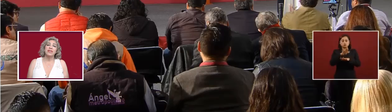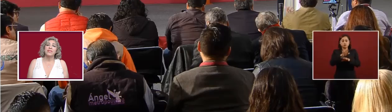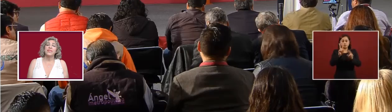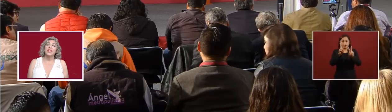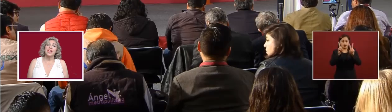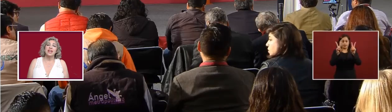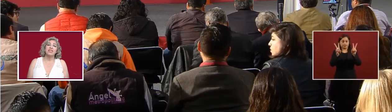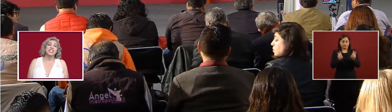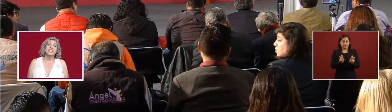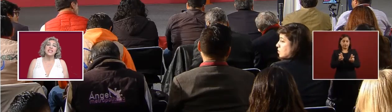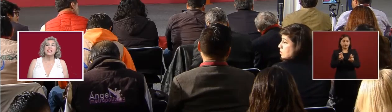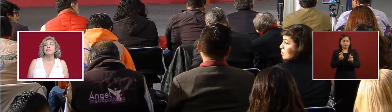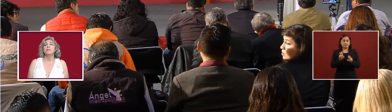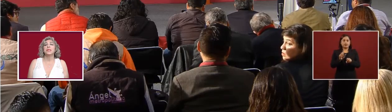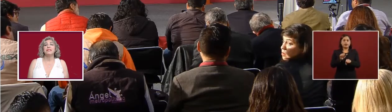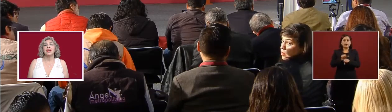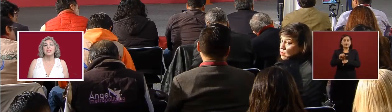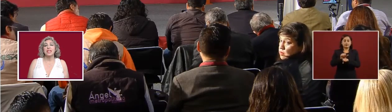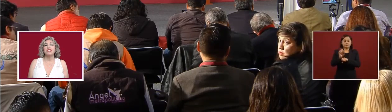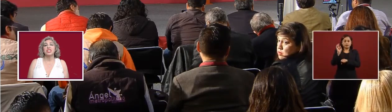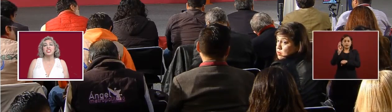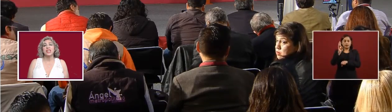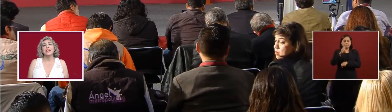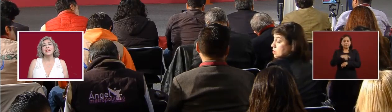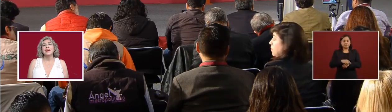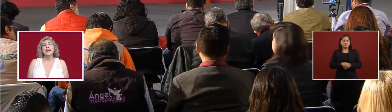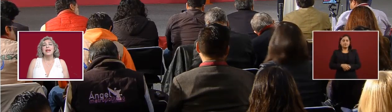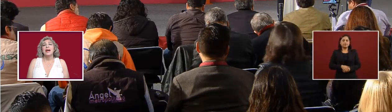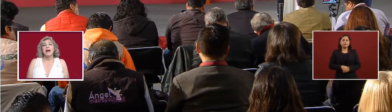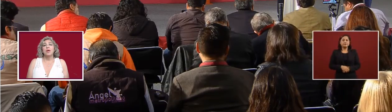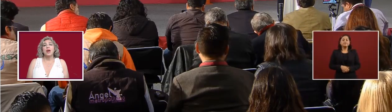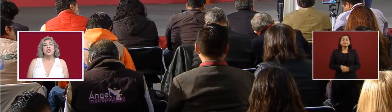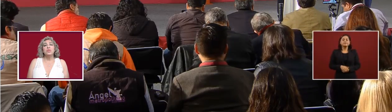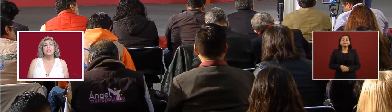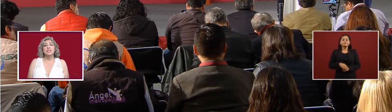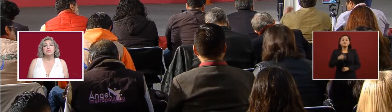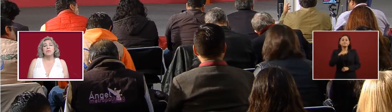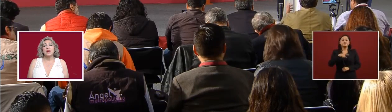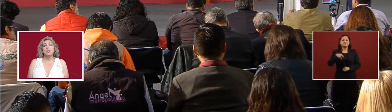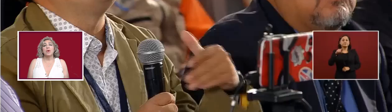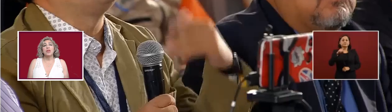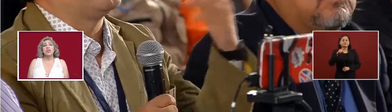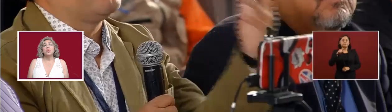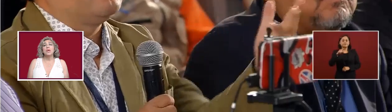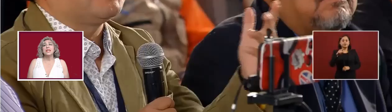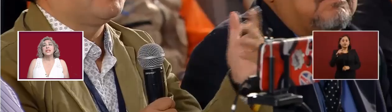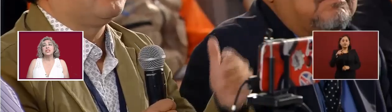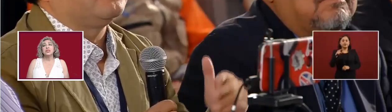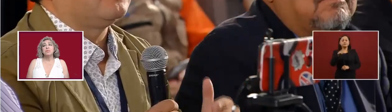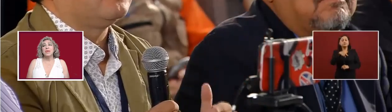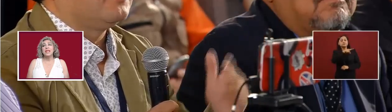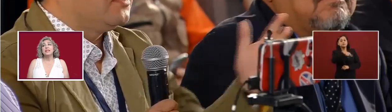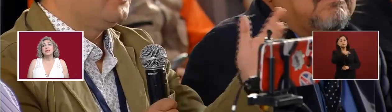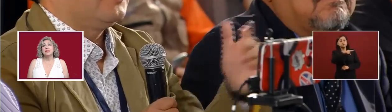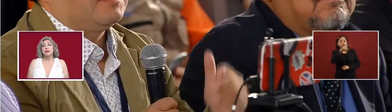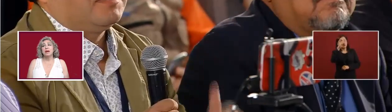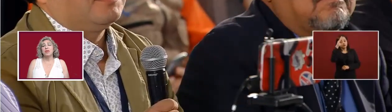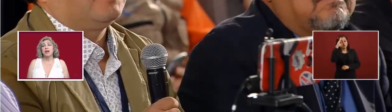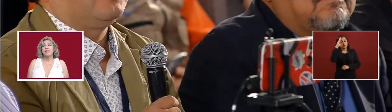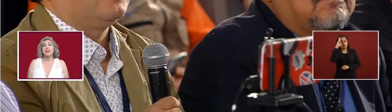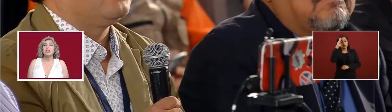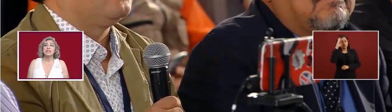uh, matter in Argentina and Bolivia that you're touching on. Are you, uh, are you willing to meet,